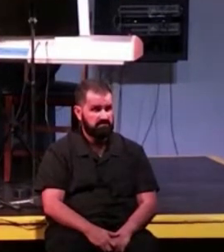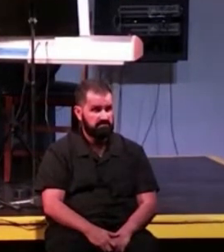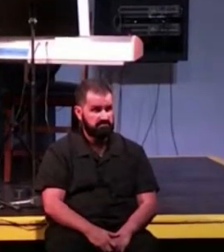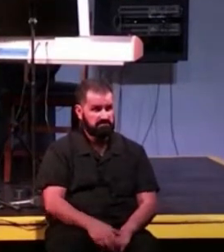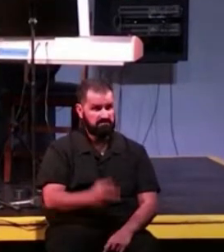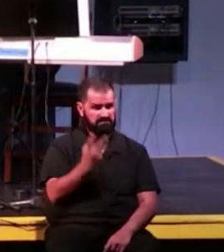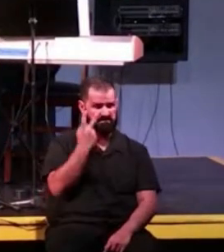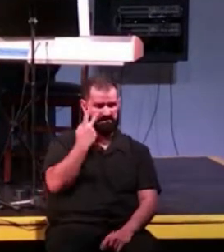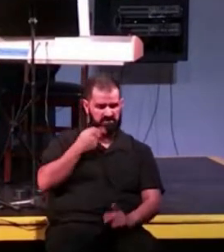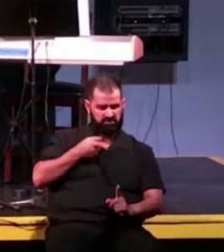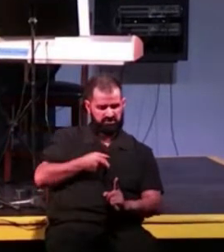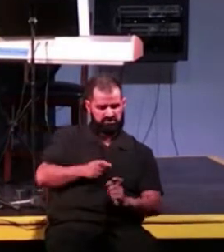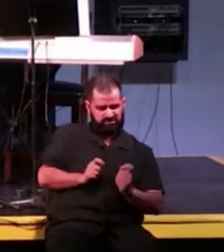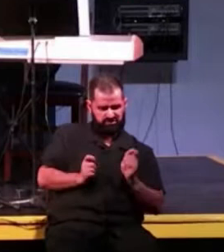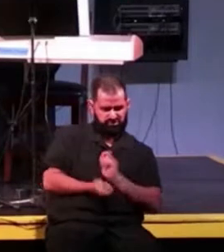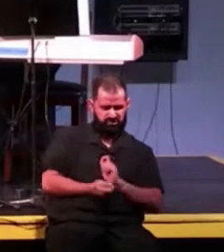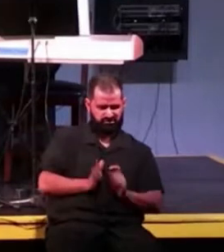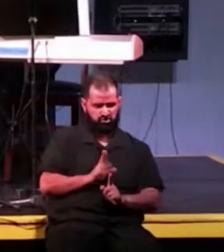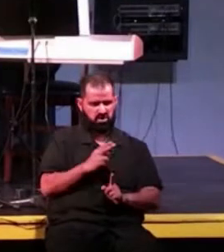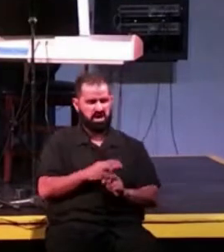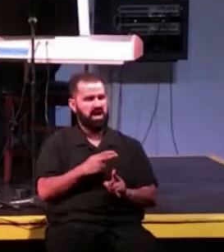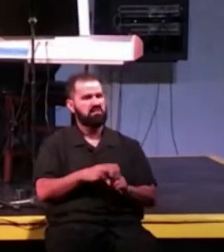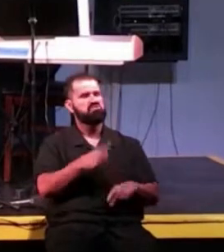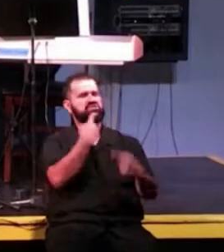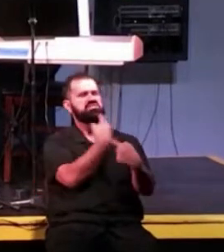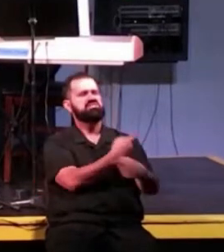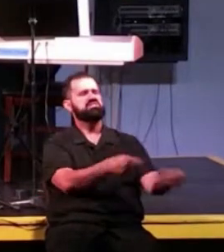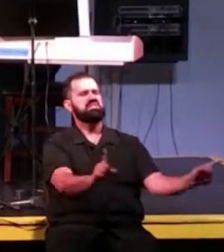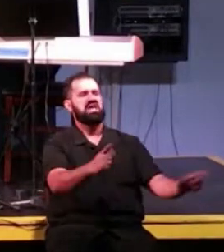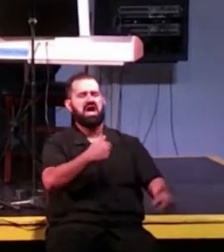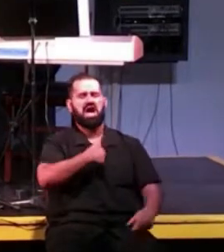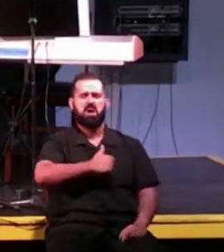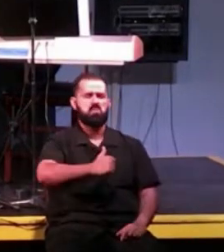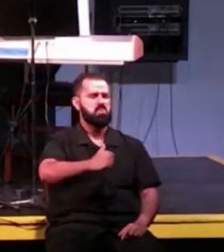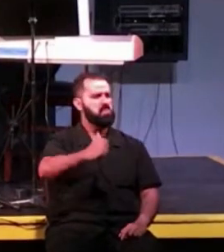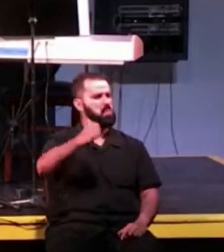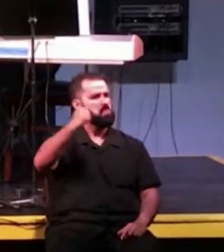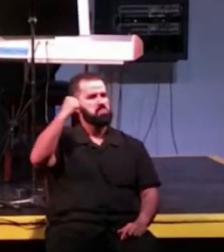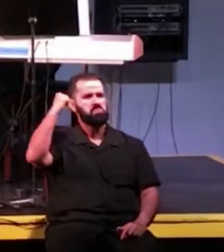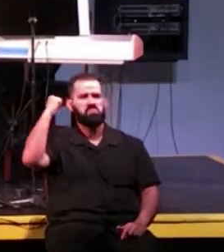She changed her own name, declaring, I will no longer